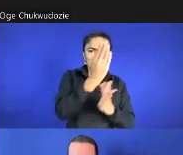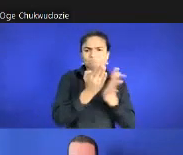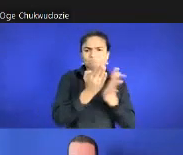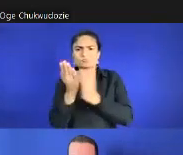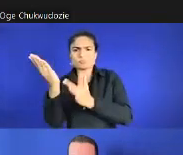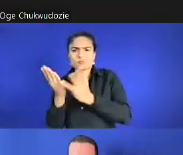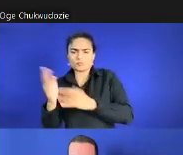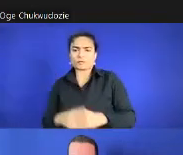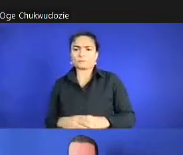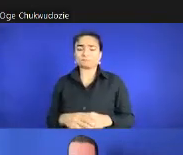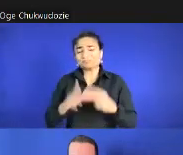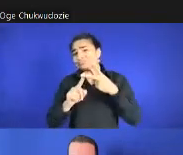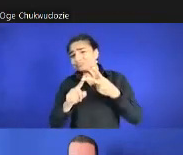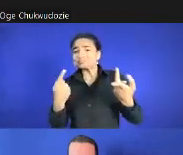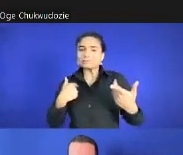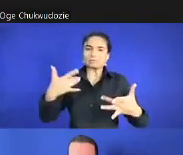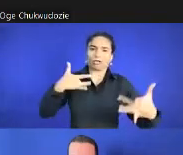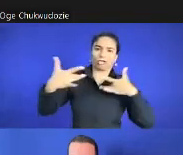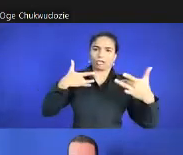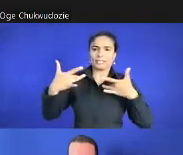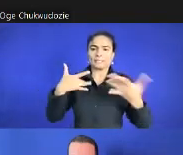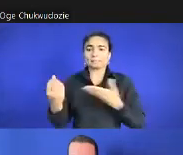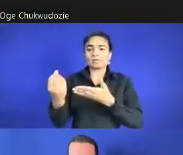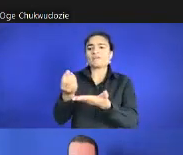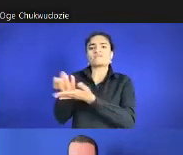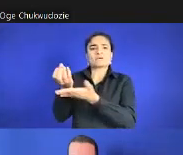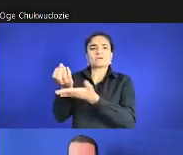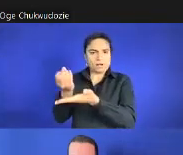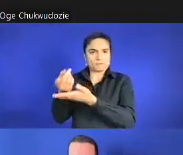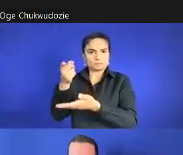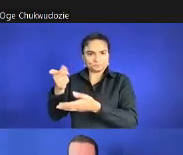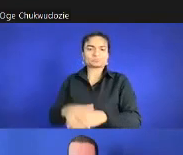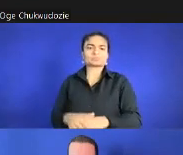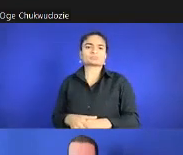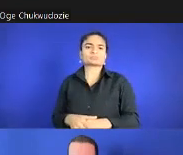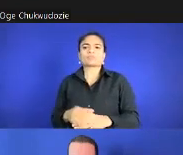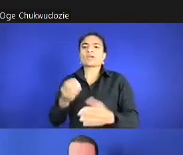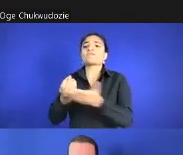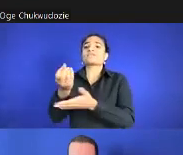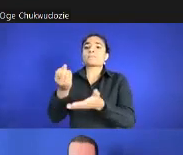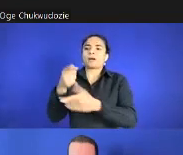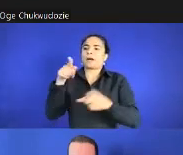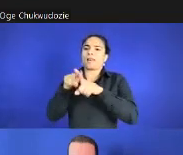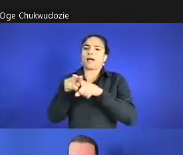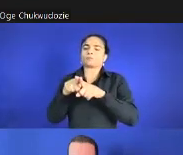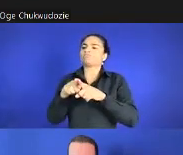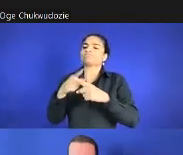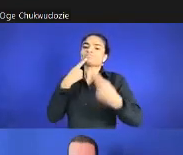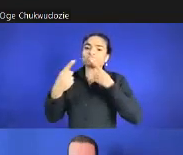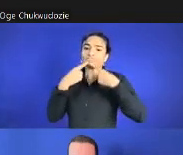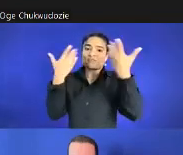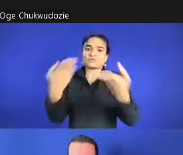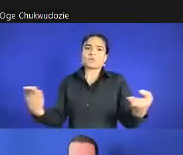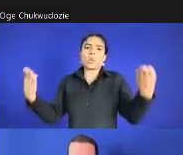feedback mechanism. This involves ensuring that response is provided to the person who raised concern. the time it takes